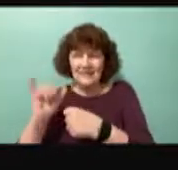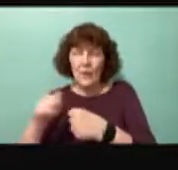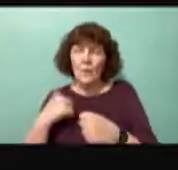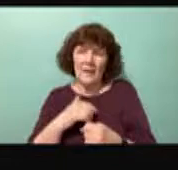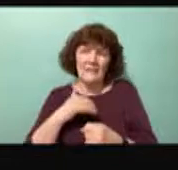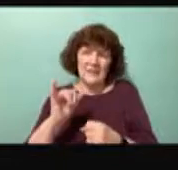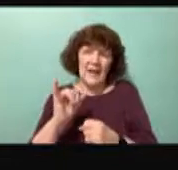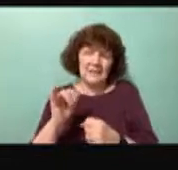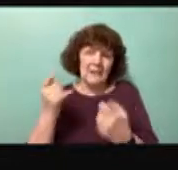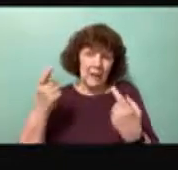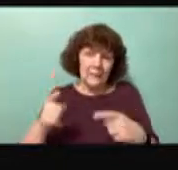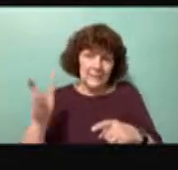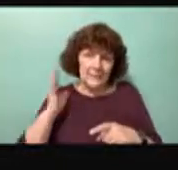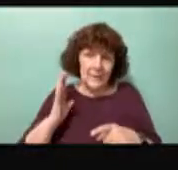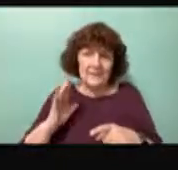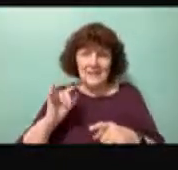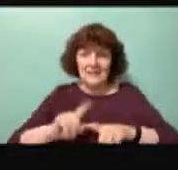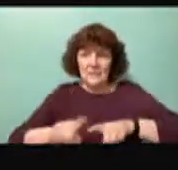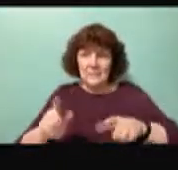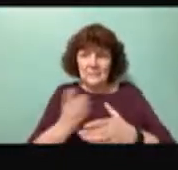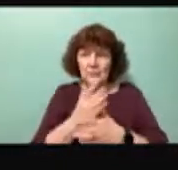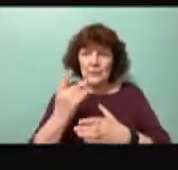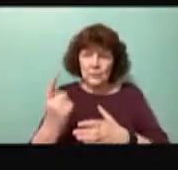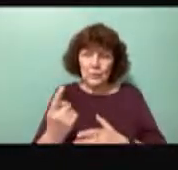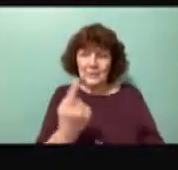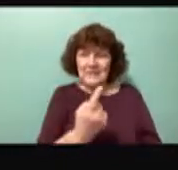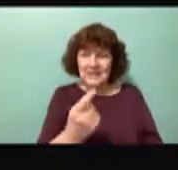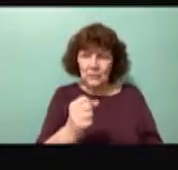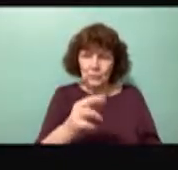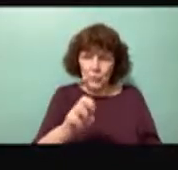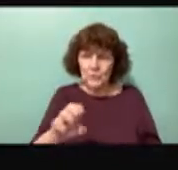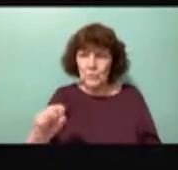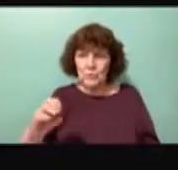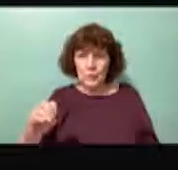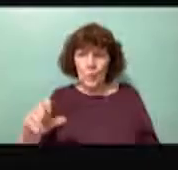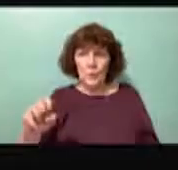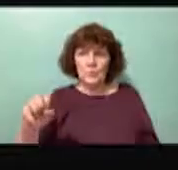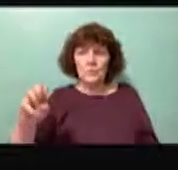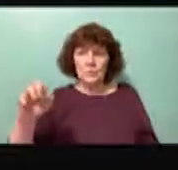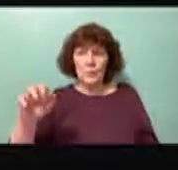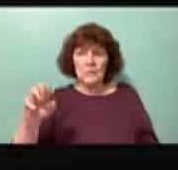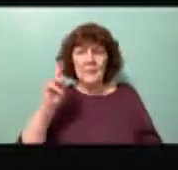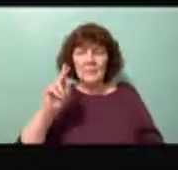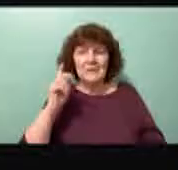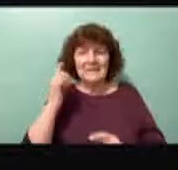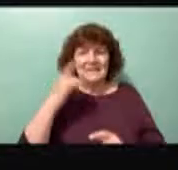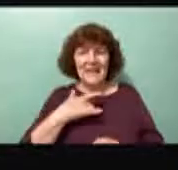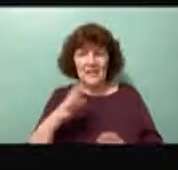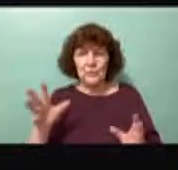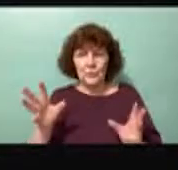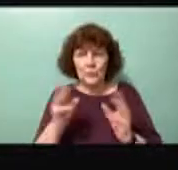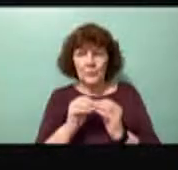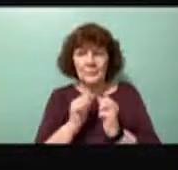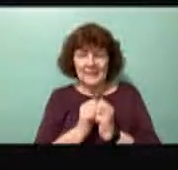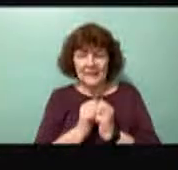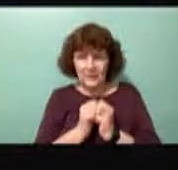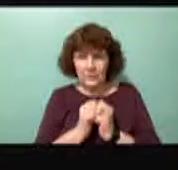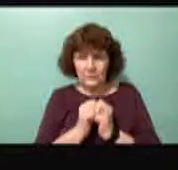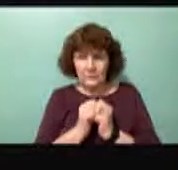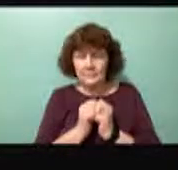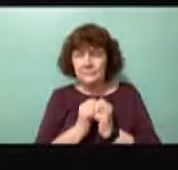and folks tend to lump them together. So I think the underlying point here is not in dispute, but just wanted to make that